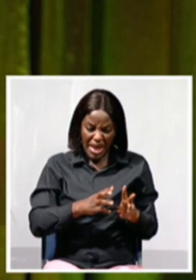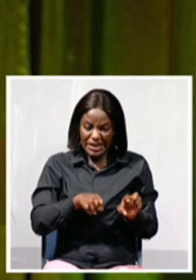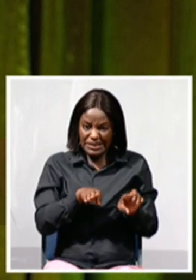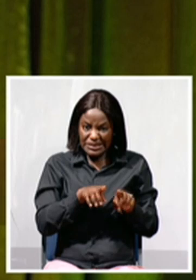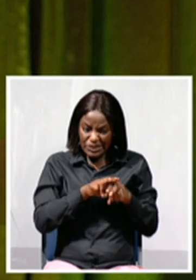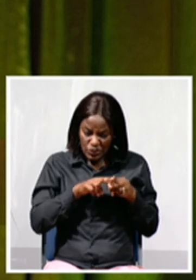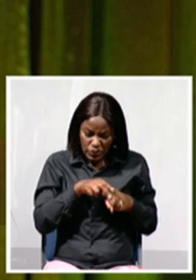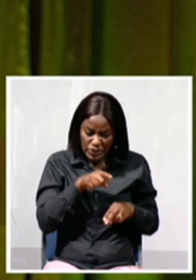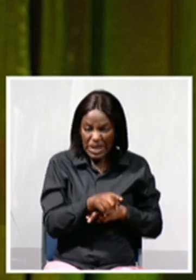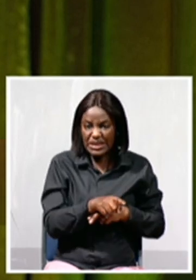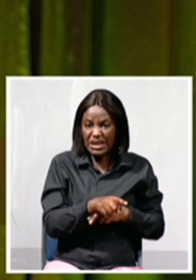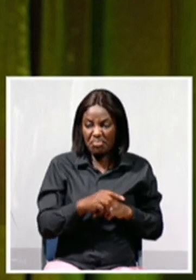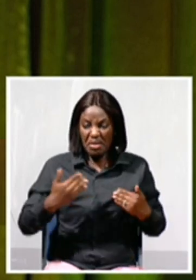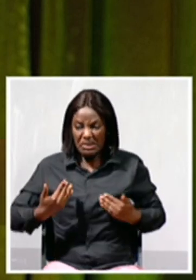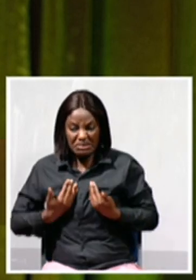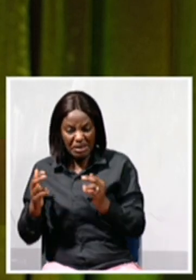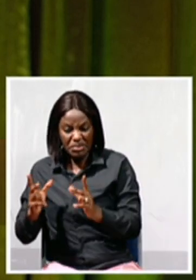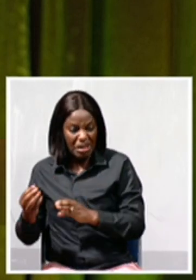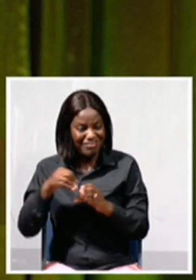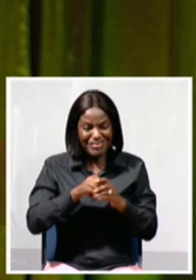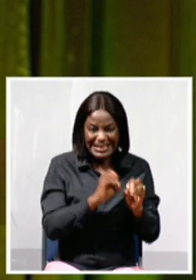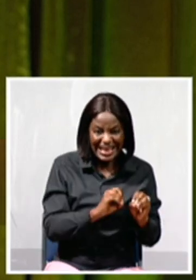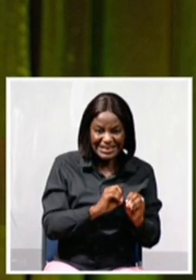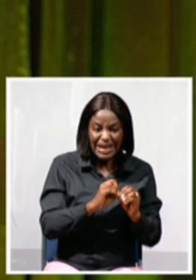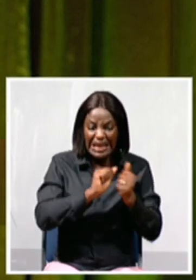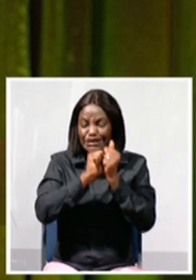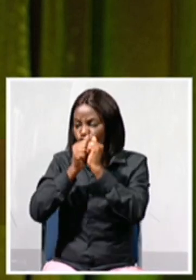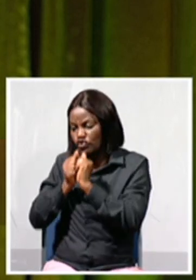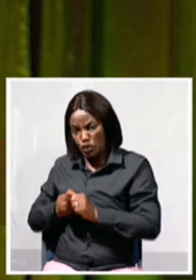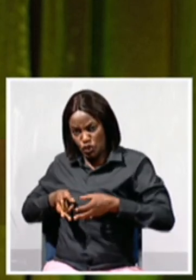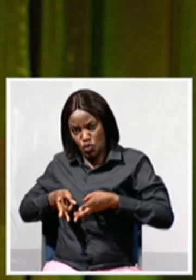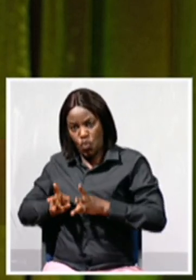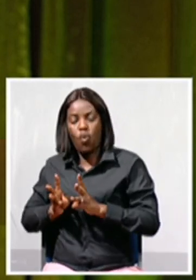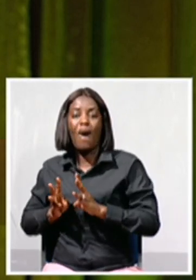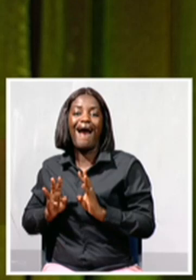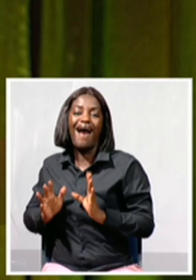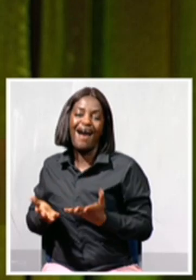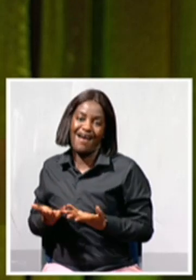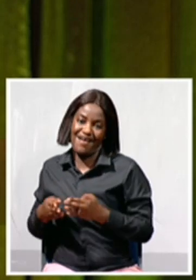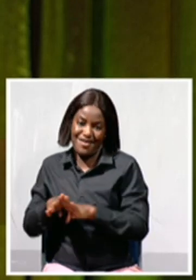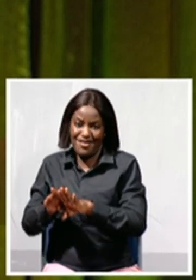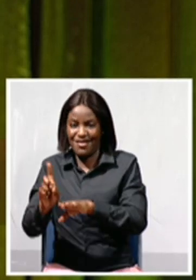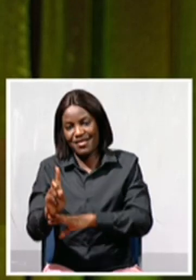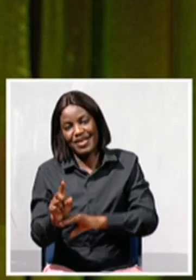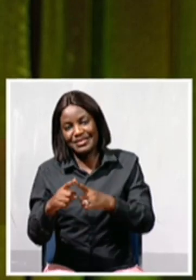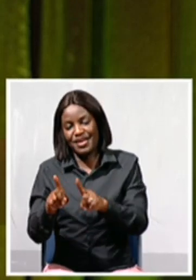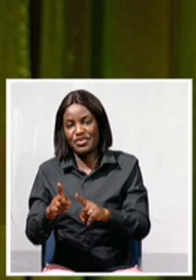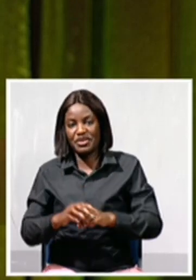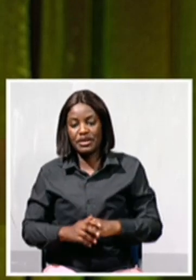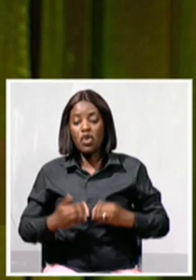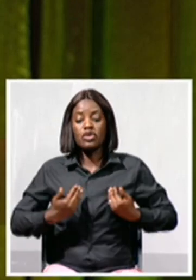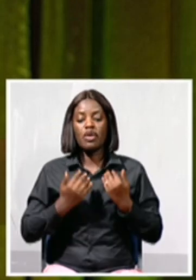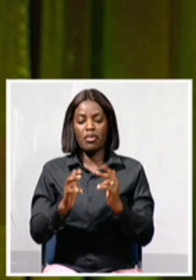that effort so that young people then come to the polling stations? Because it's one thing to say that young people should go and vote,